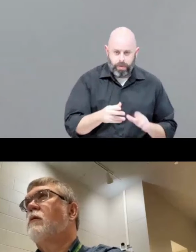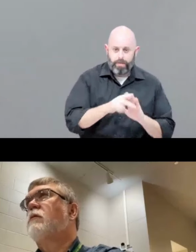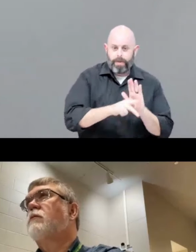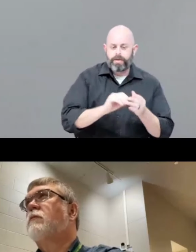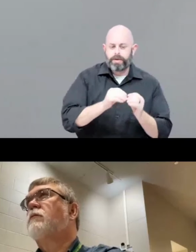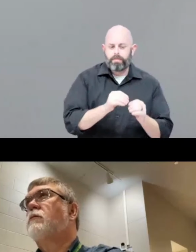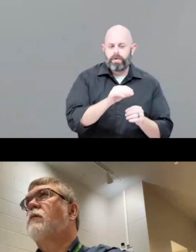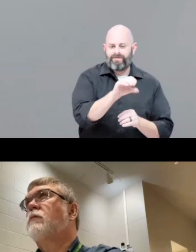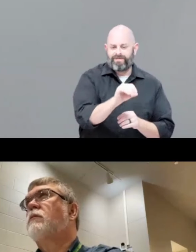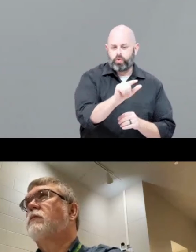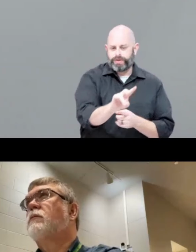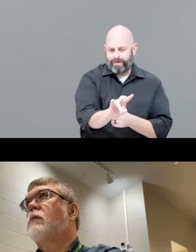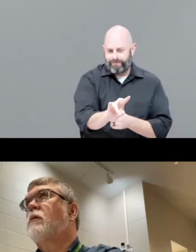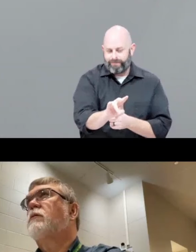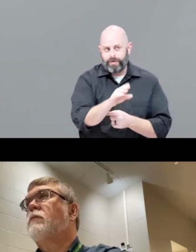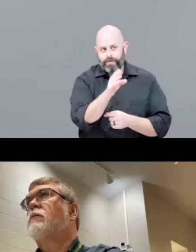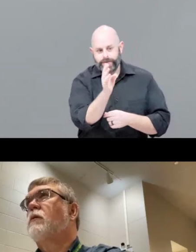policy